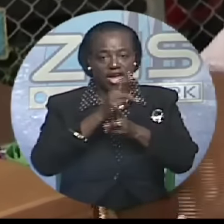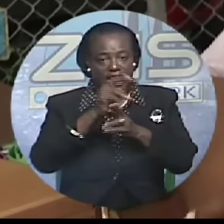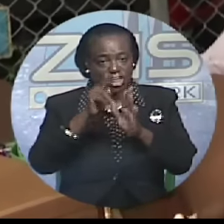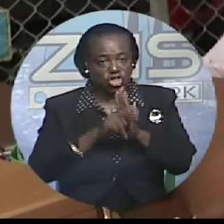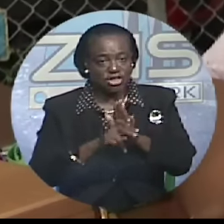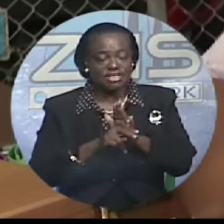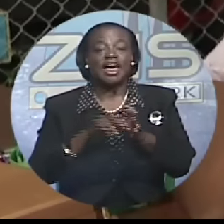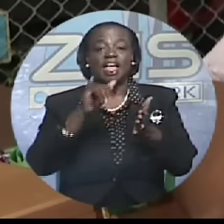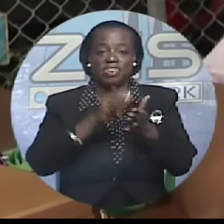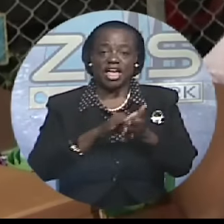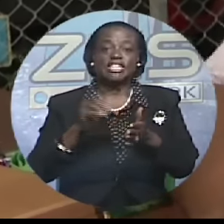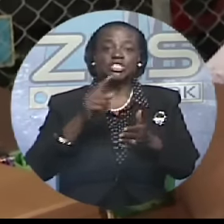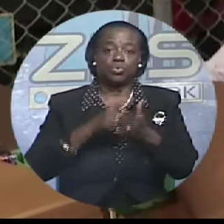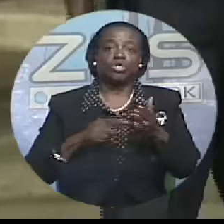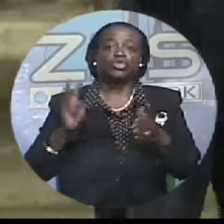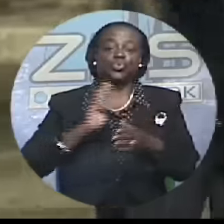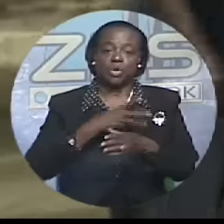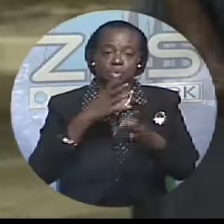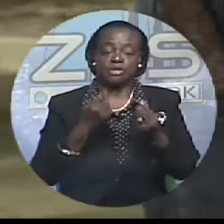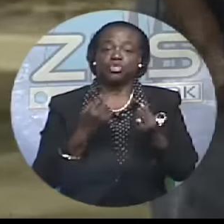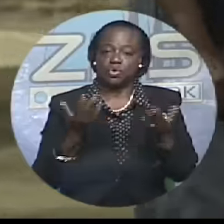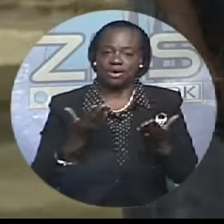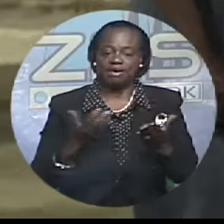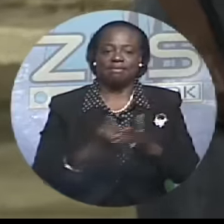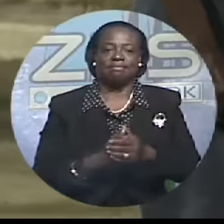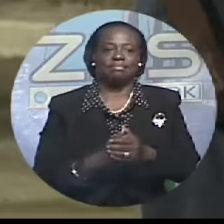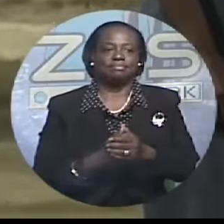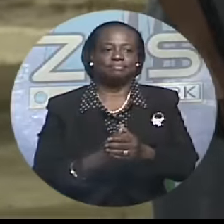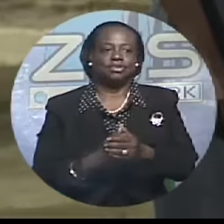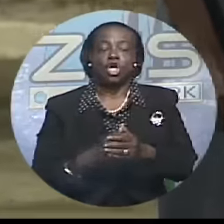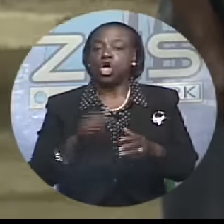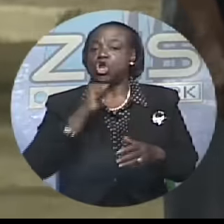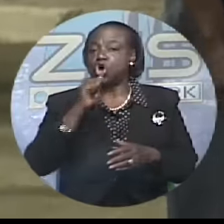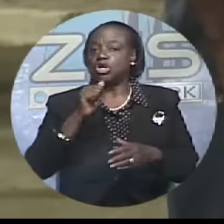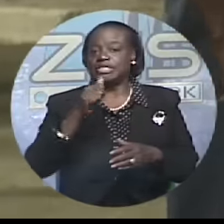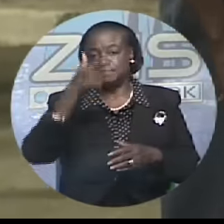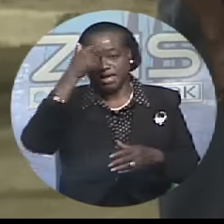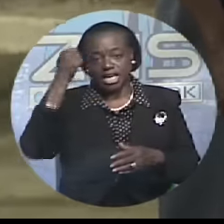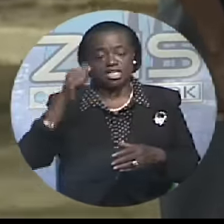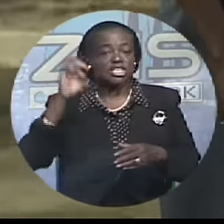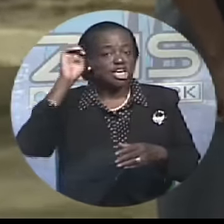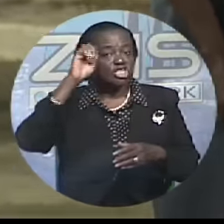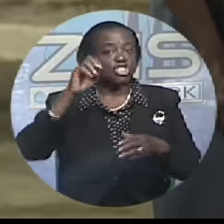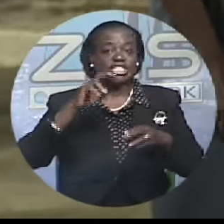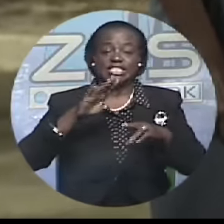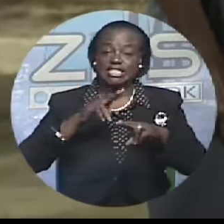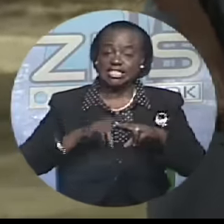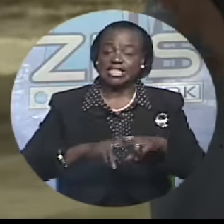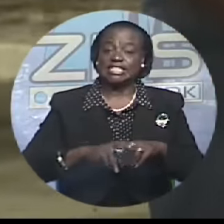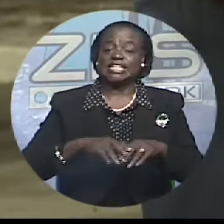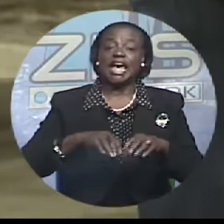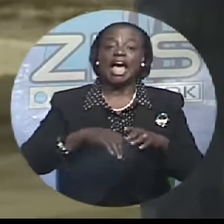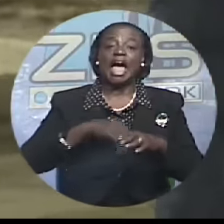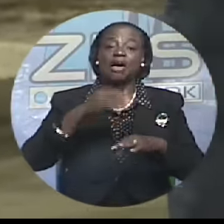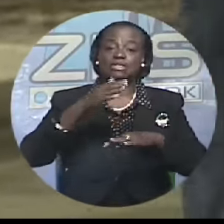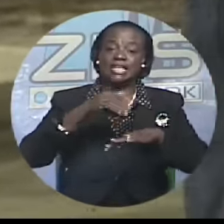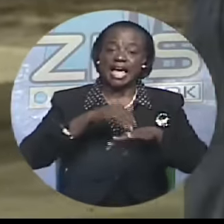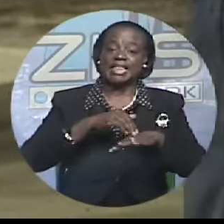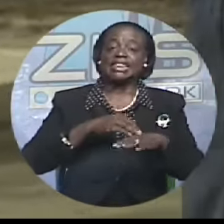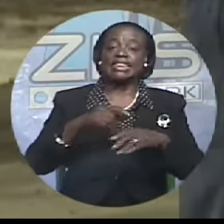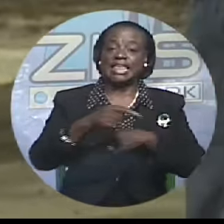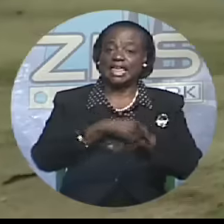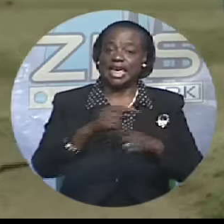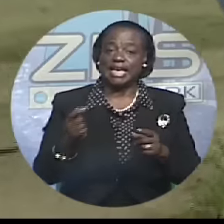that's what we're going to enforce here. And that'll take care of it. Just because she sits at the gate doesn't mean she doesn't know which teams are vying for the top spot in the